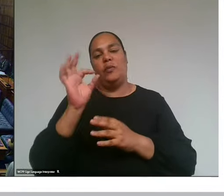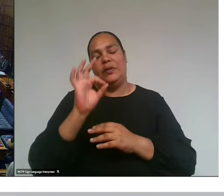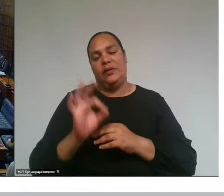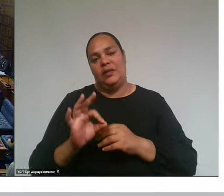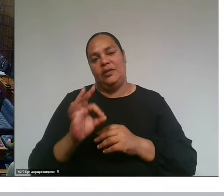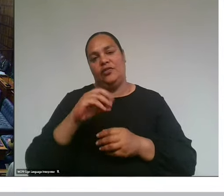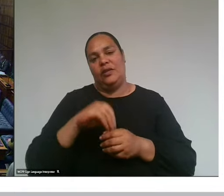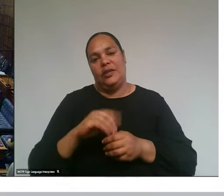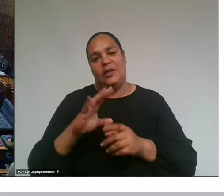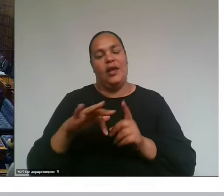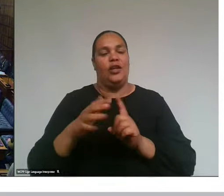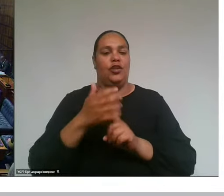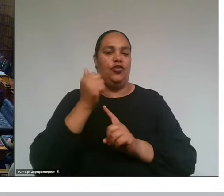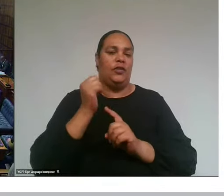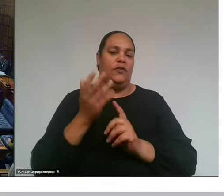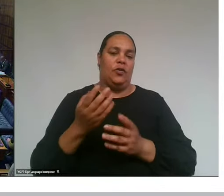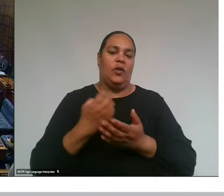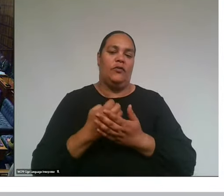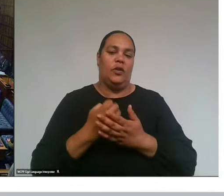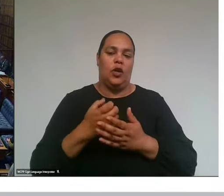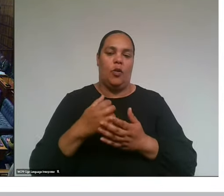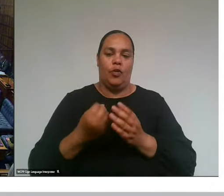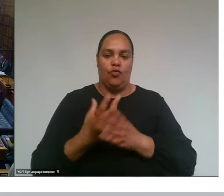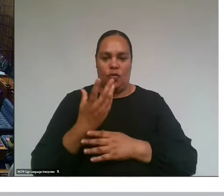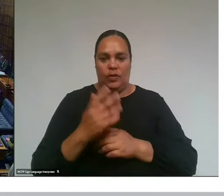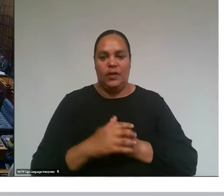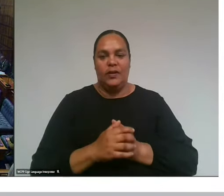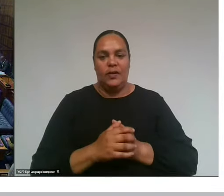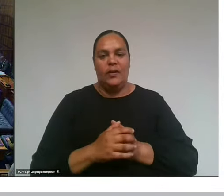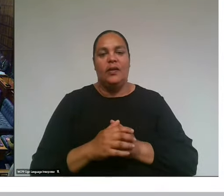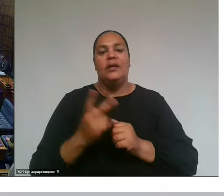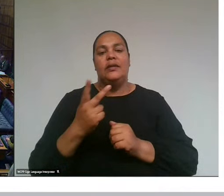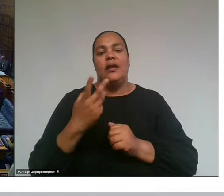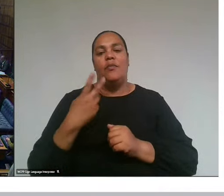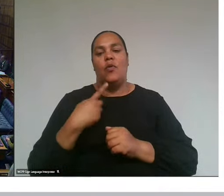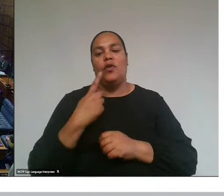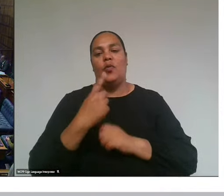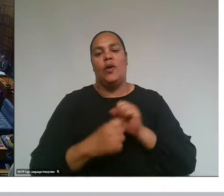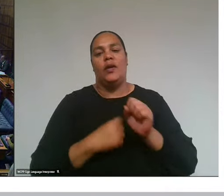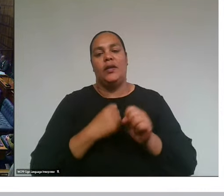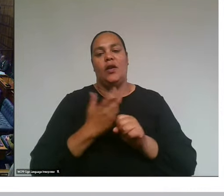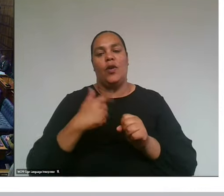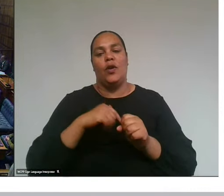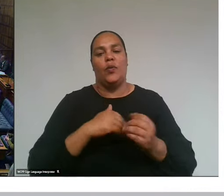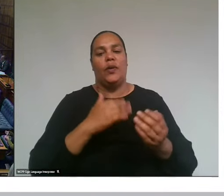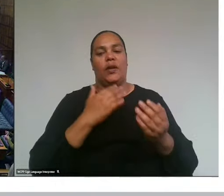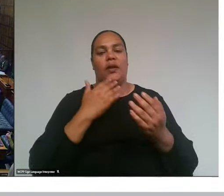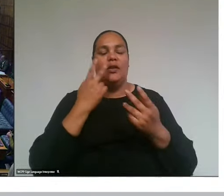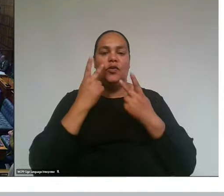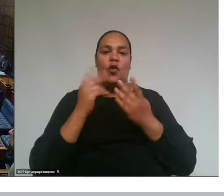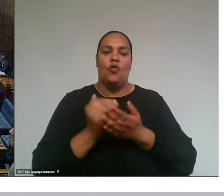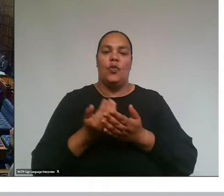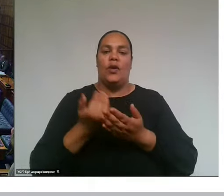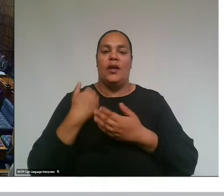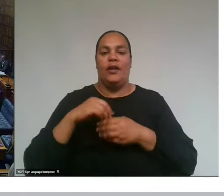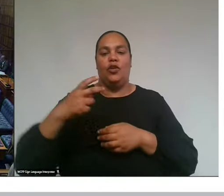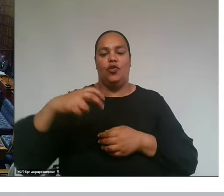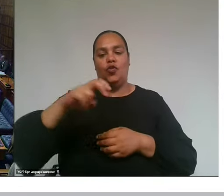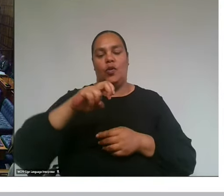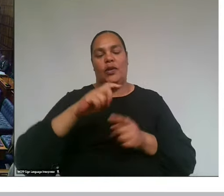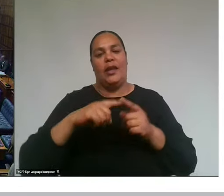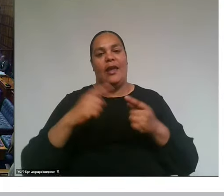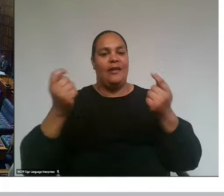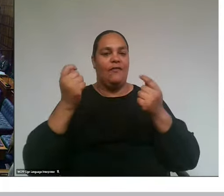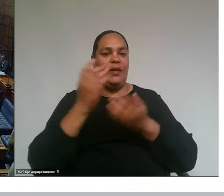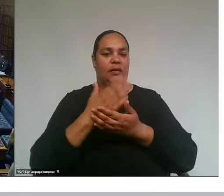rate uh and Achieve breakout economic growth um it was also a year where we uh thankfully saw recovery in the tourism and event